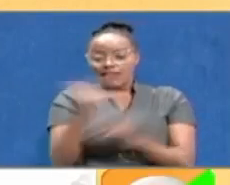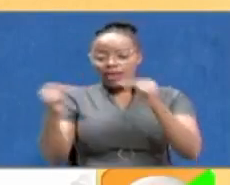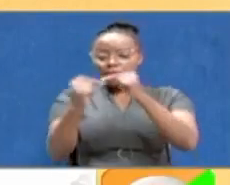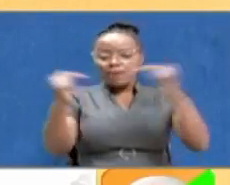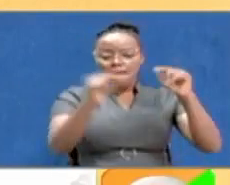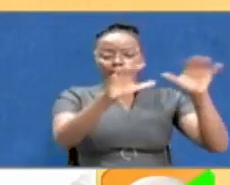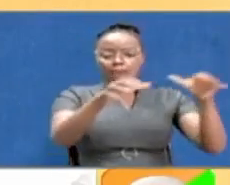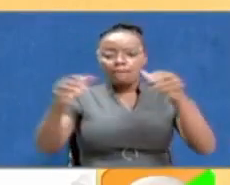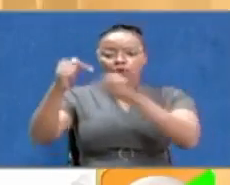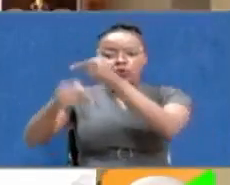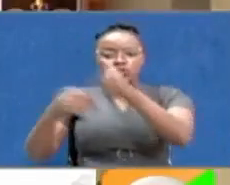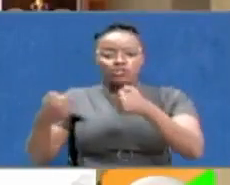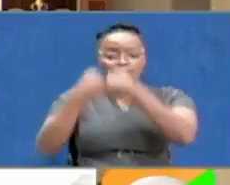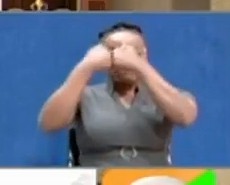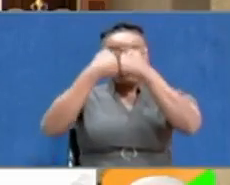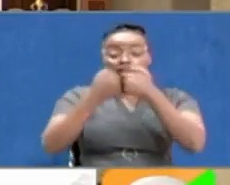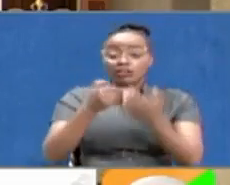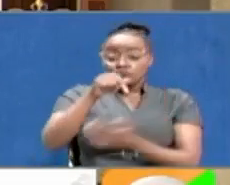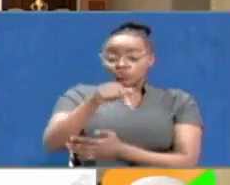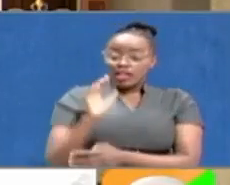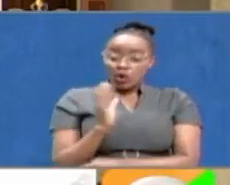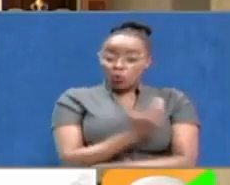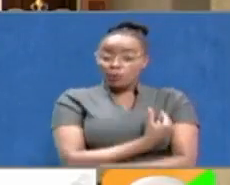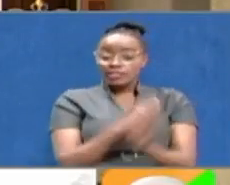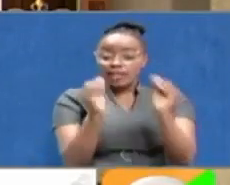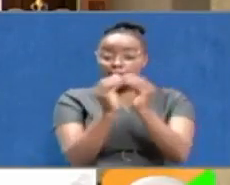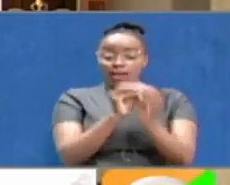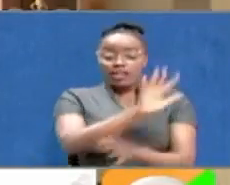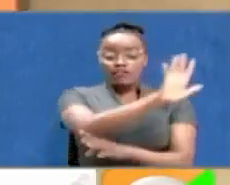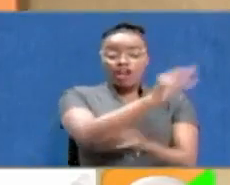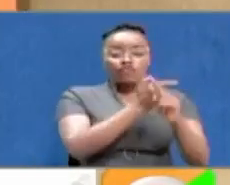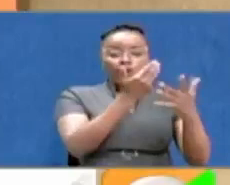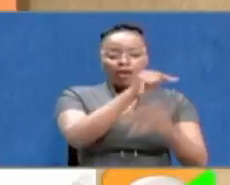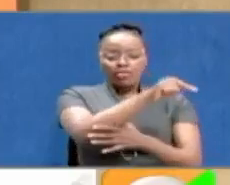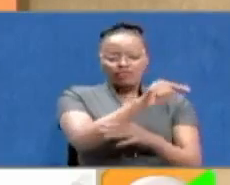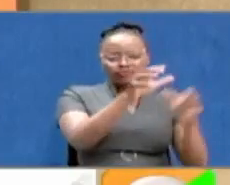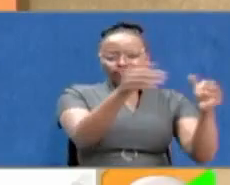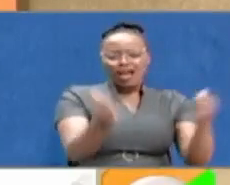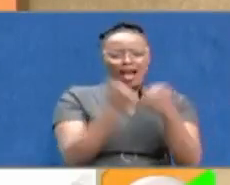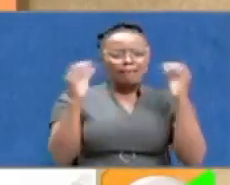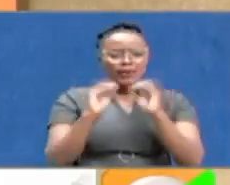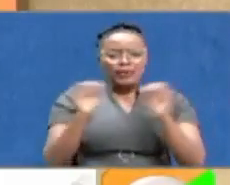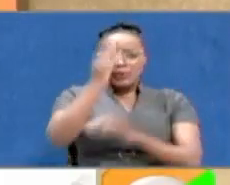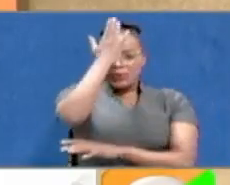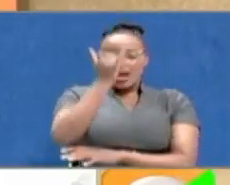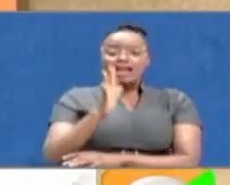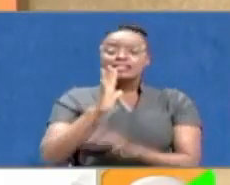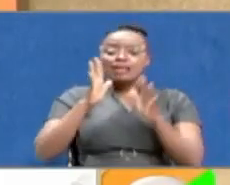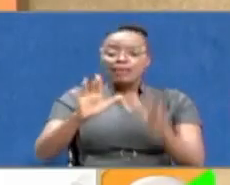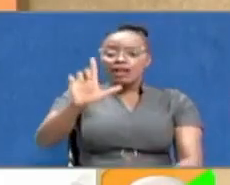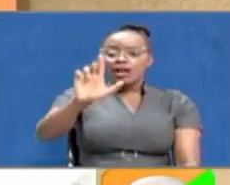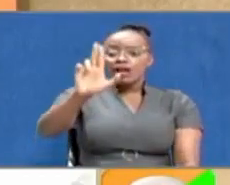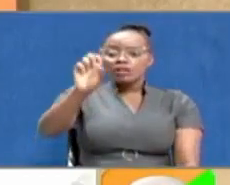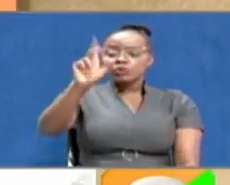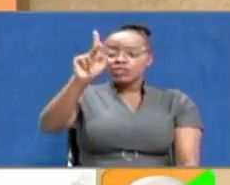pinzani kizidi kulumbana. Kikao cha kamati ya maseneta 10, watano kutoka pande hasimu hakikufanyika licha ya spika Ken